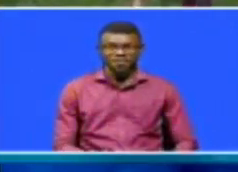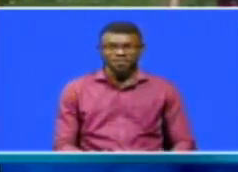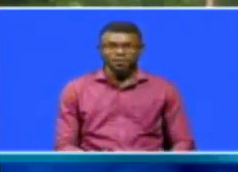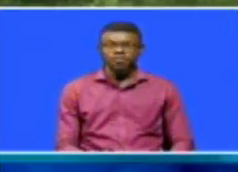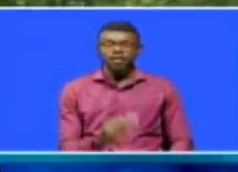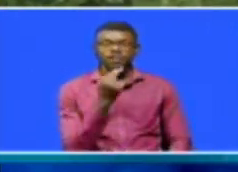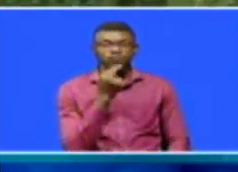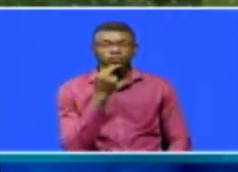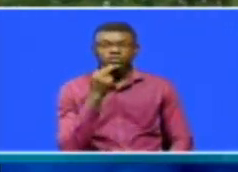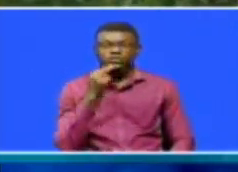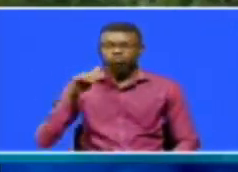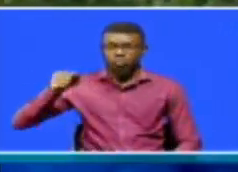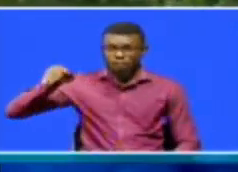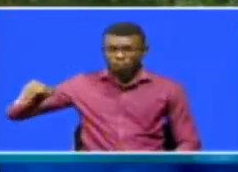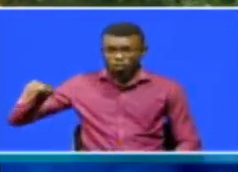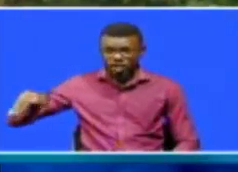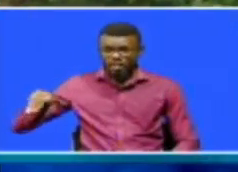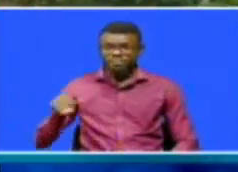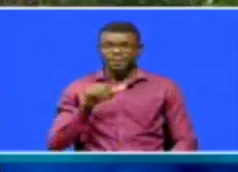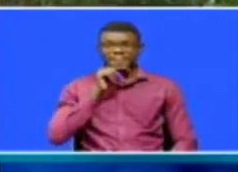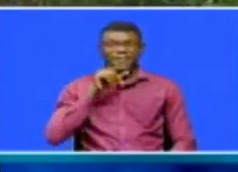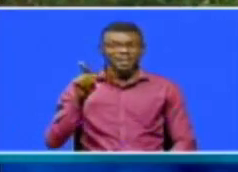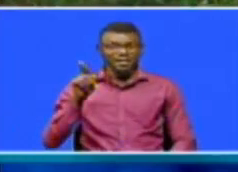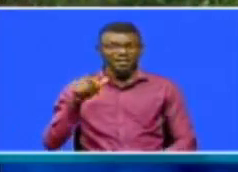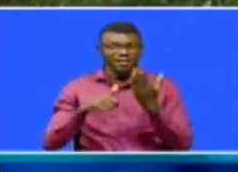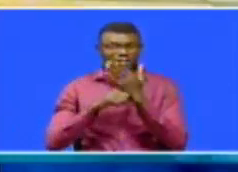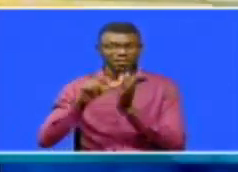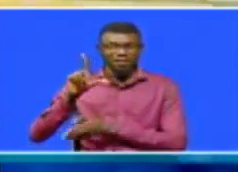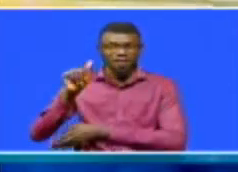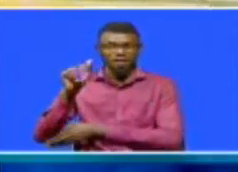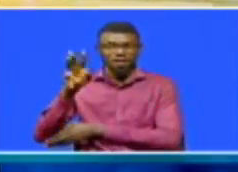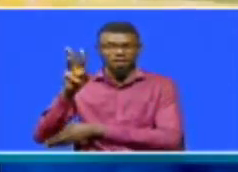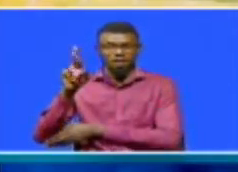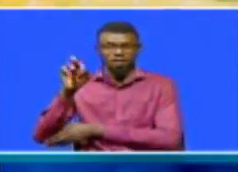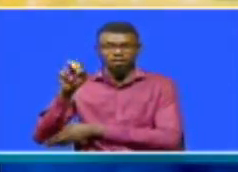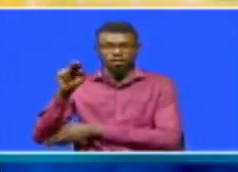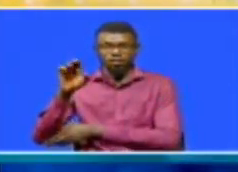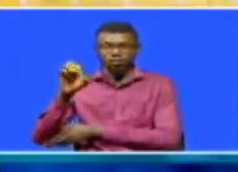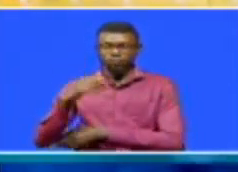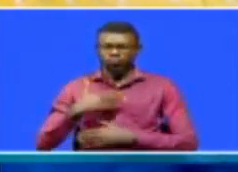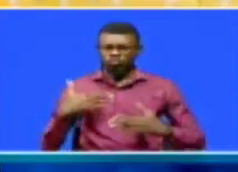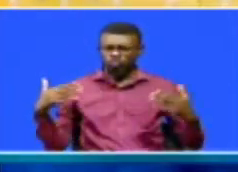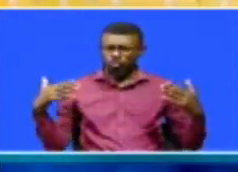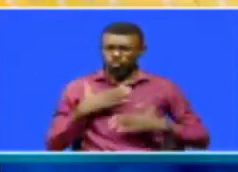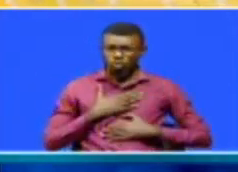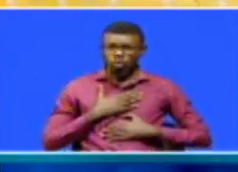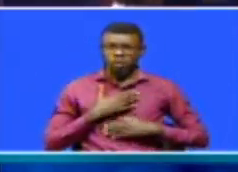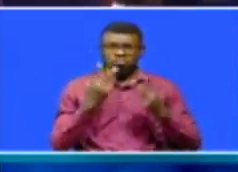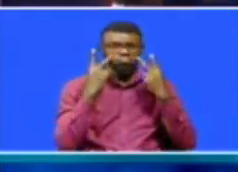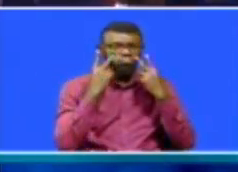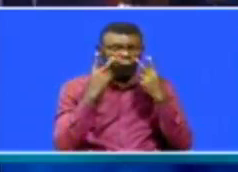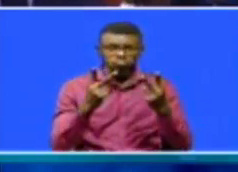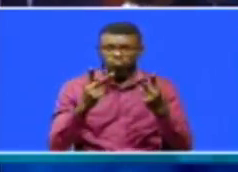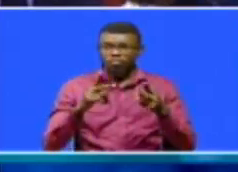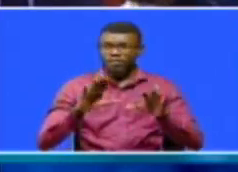On Tuesday morning, Mzee Lawrence Miner, who is in the process of building a premise, woke up to a rude shock as county askaris arrived